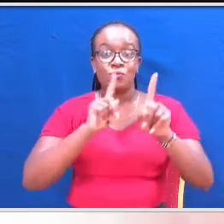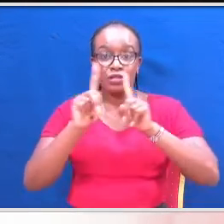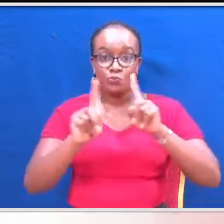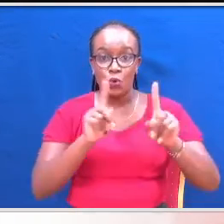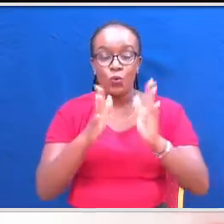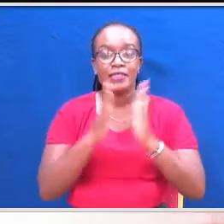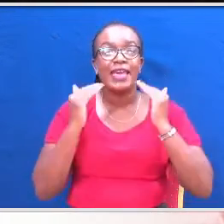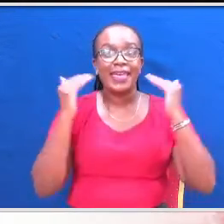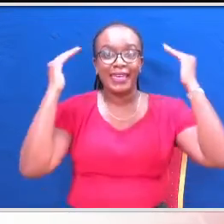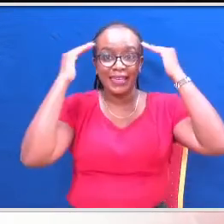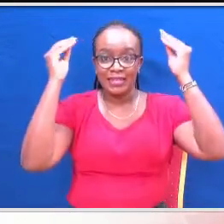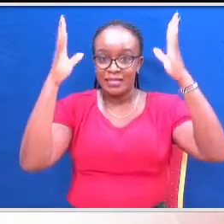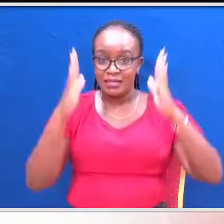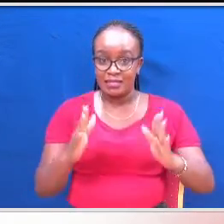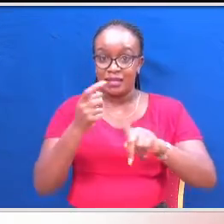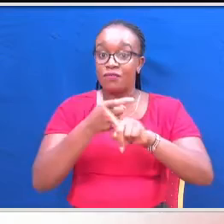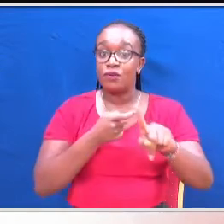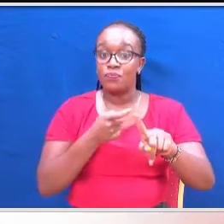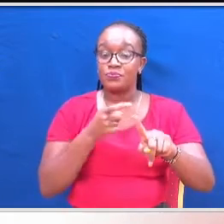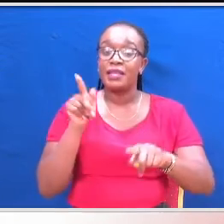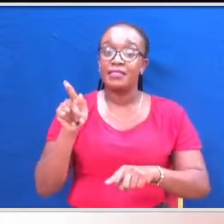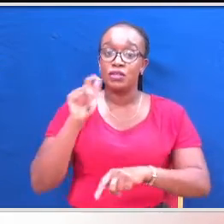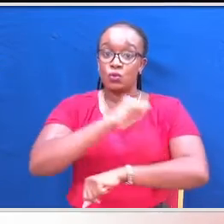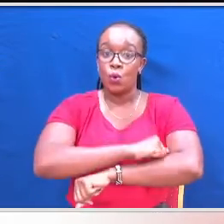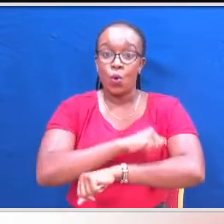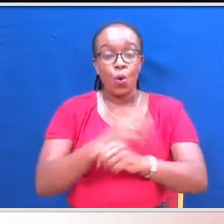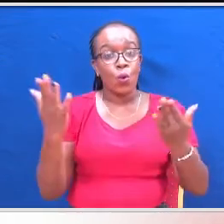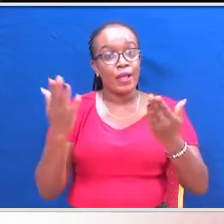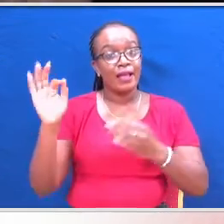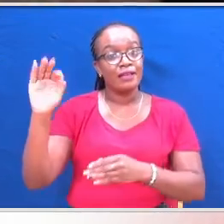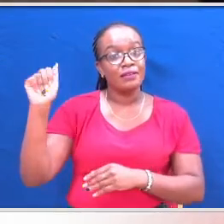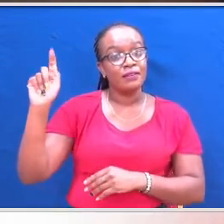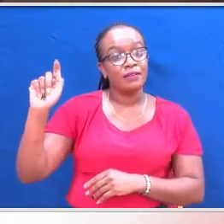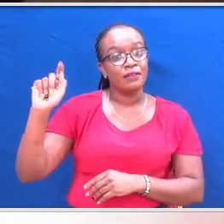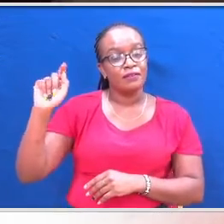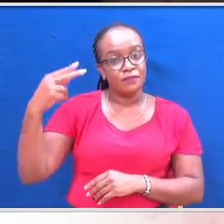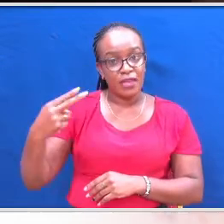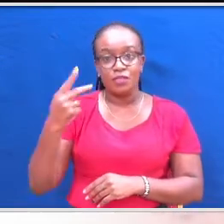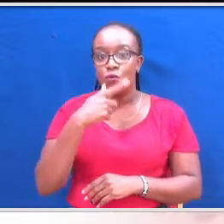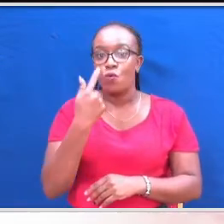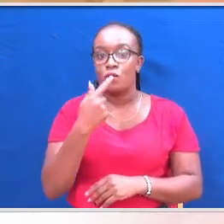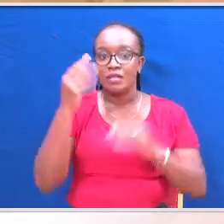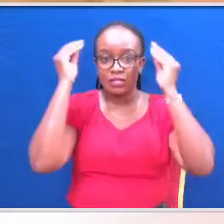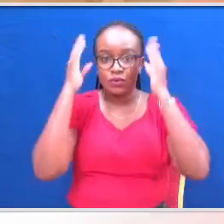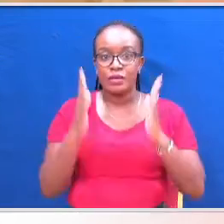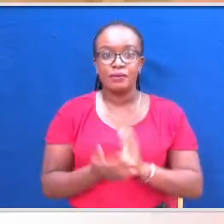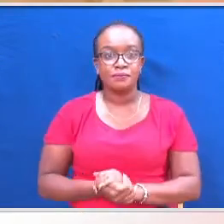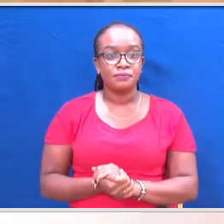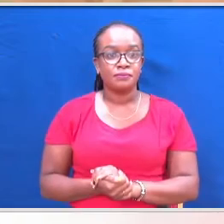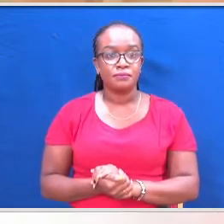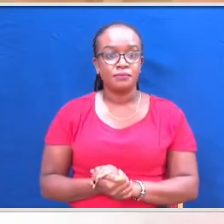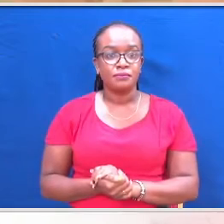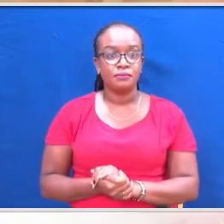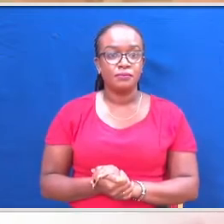teacher of that particular school where Faith Mumo was a student, and this is what he had to say. Faith